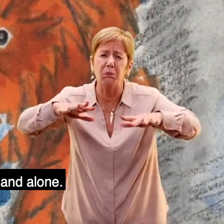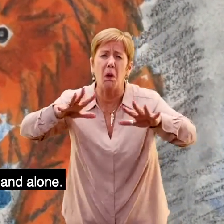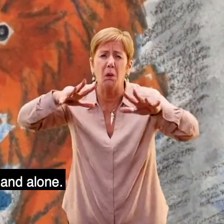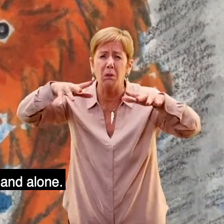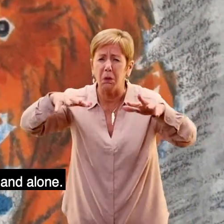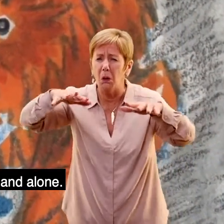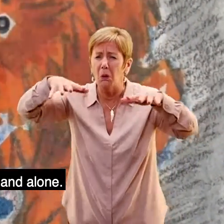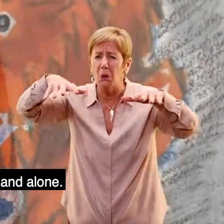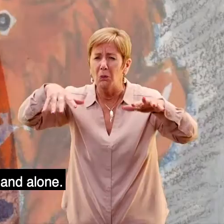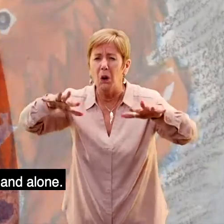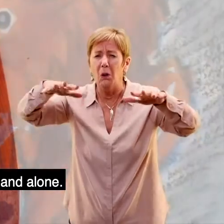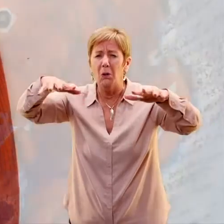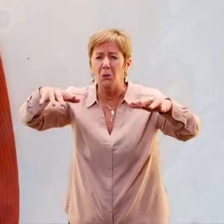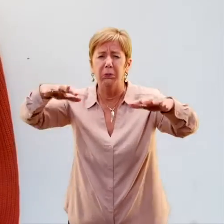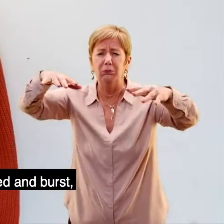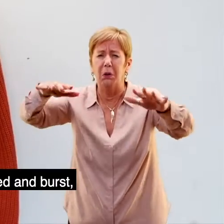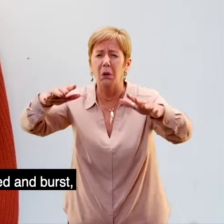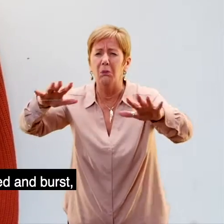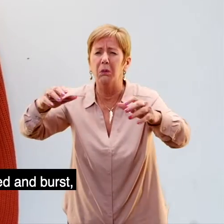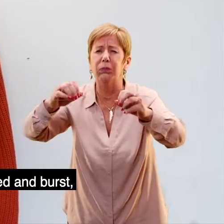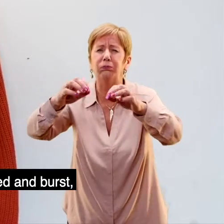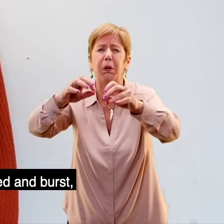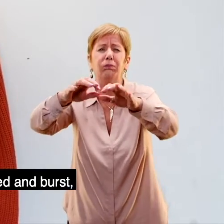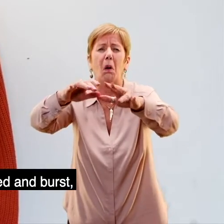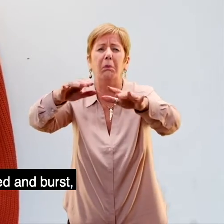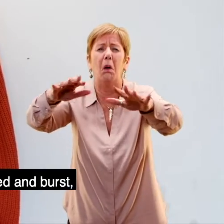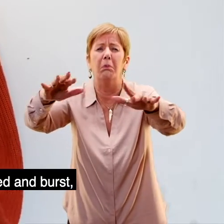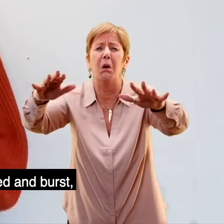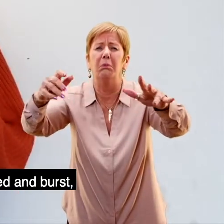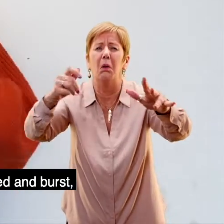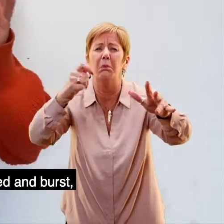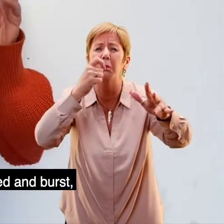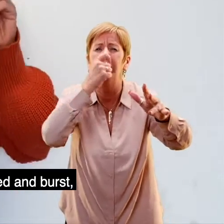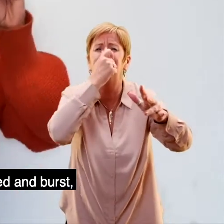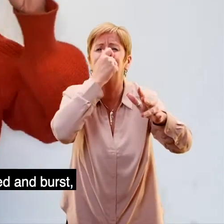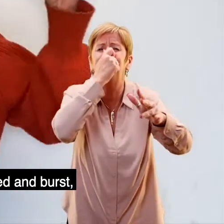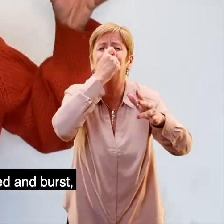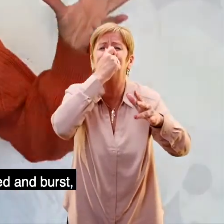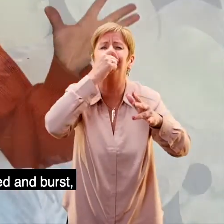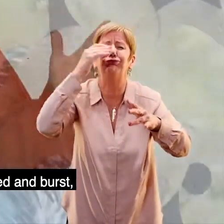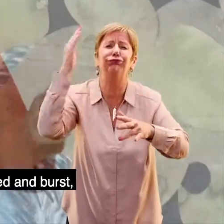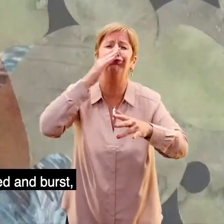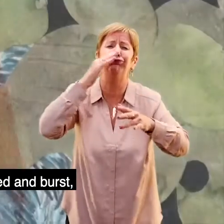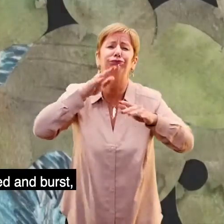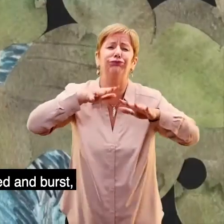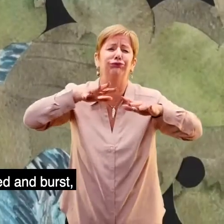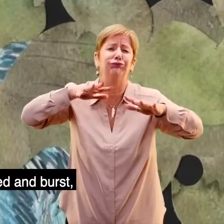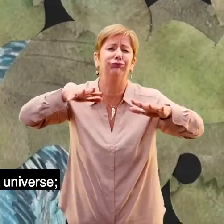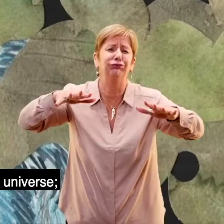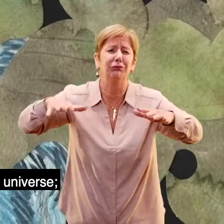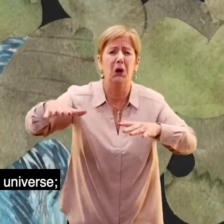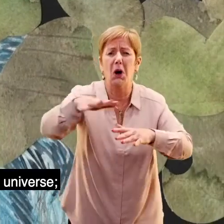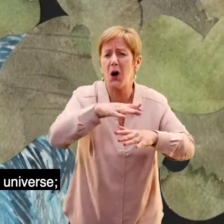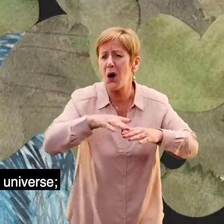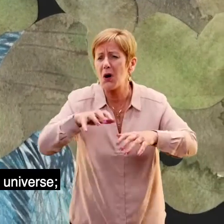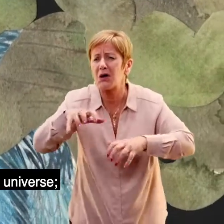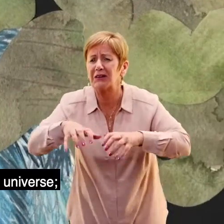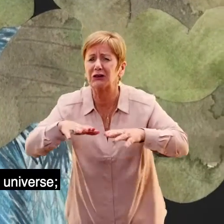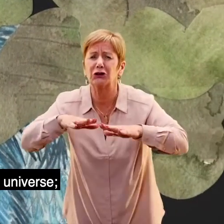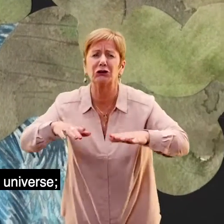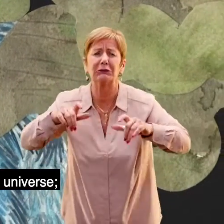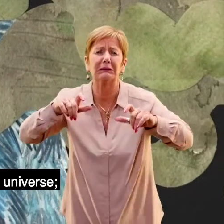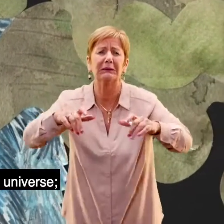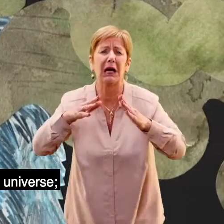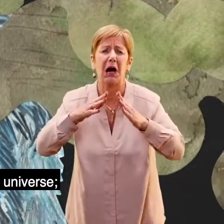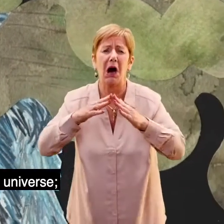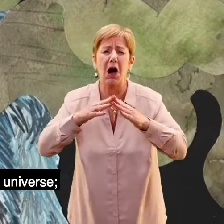and alone. For the bubbling bog had bubbled and burst, spreading the stink across